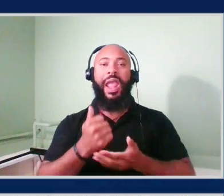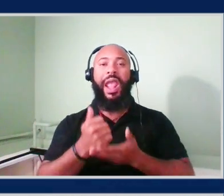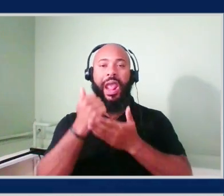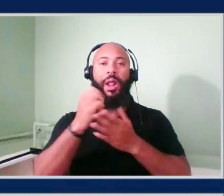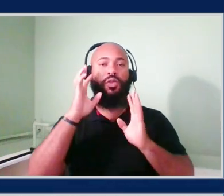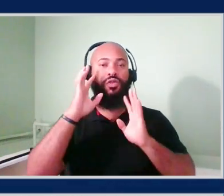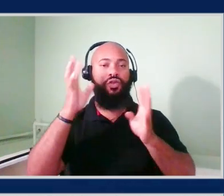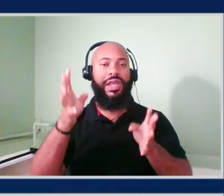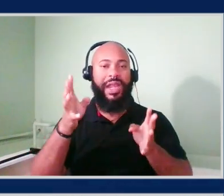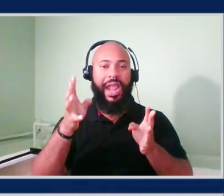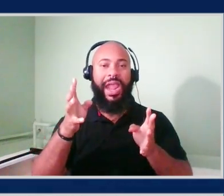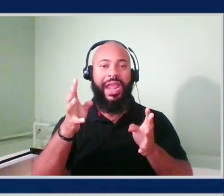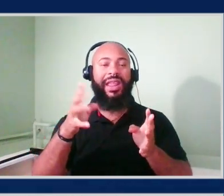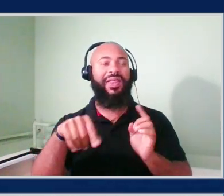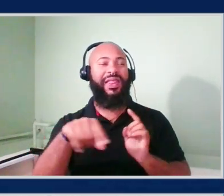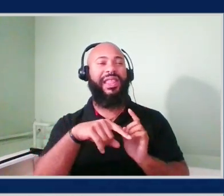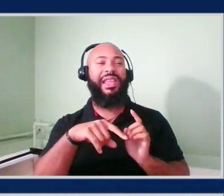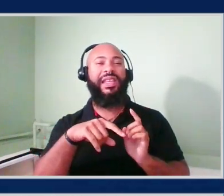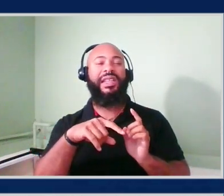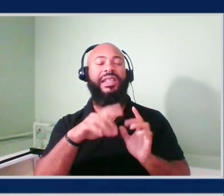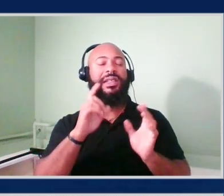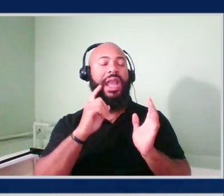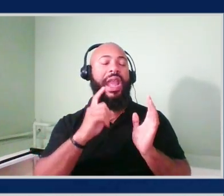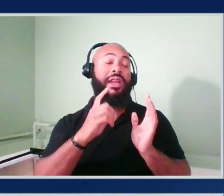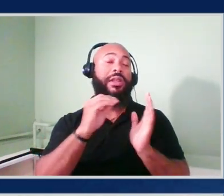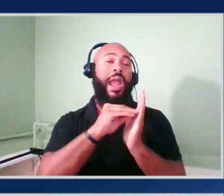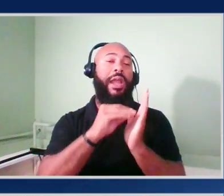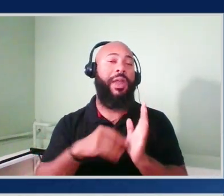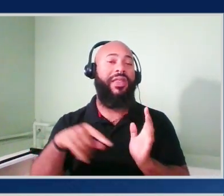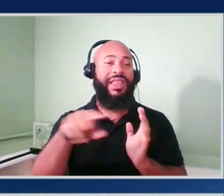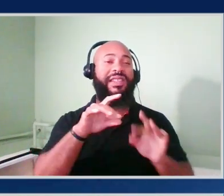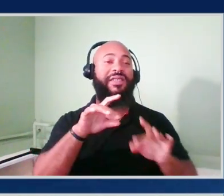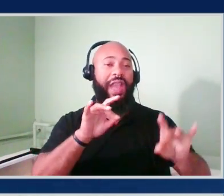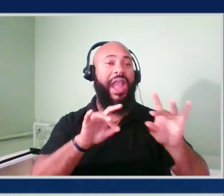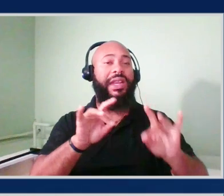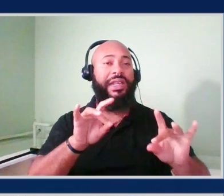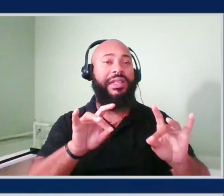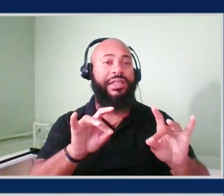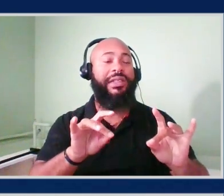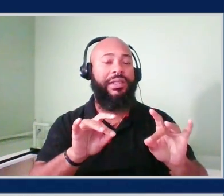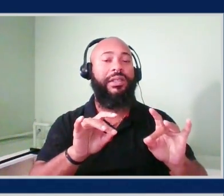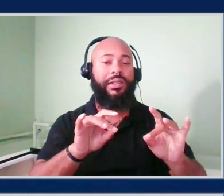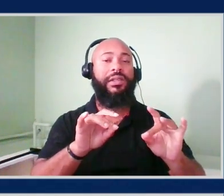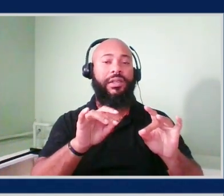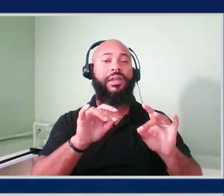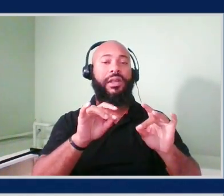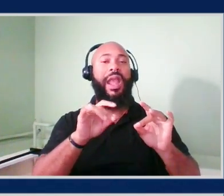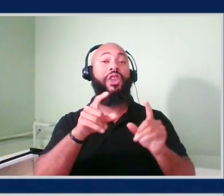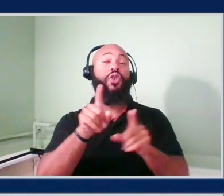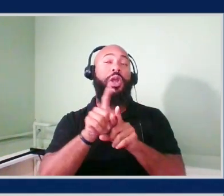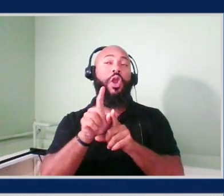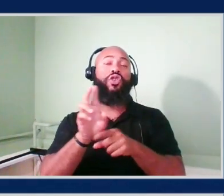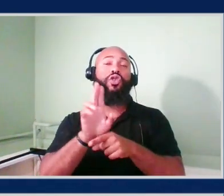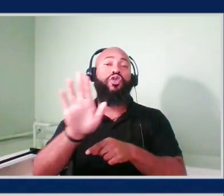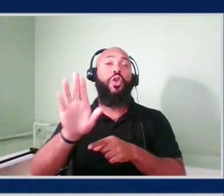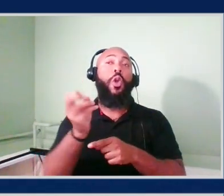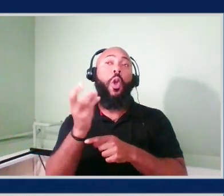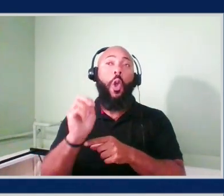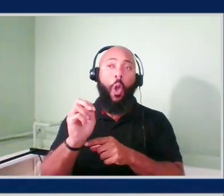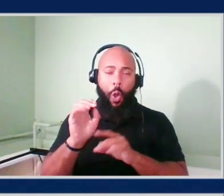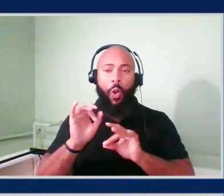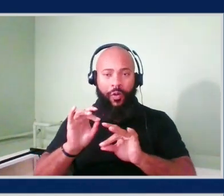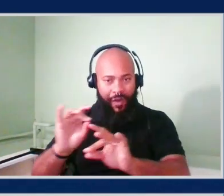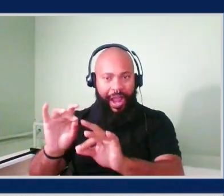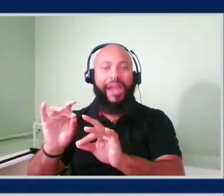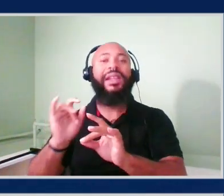these findings, but also you can also use your own findings as well. Whether you have your own threat